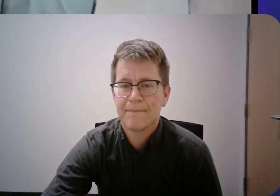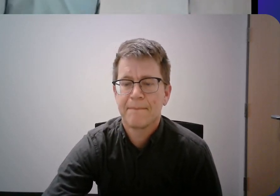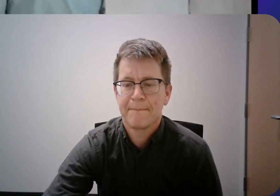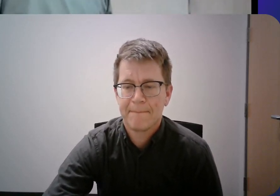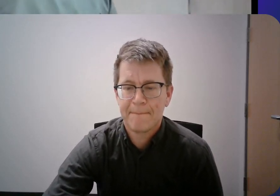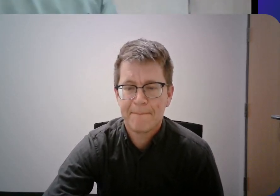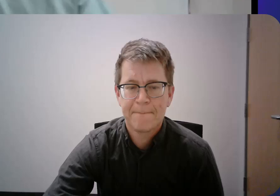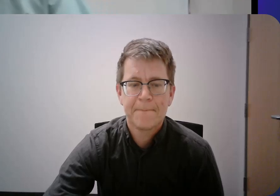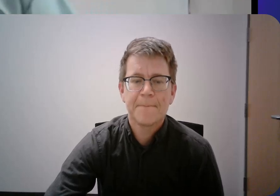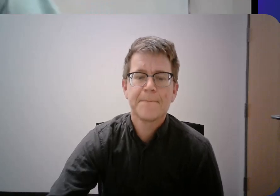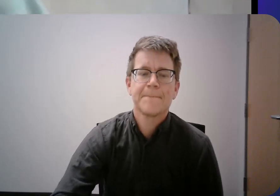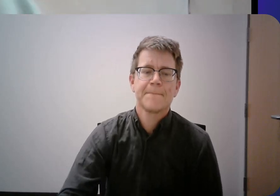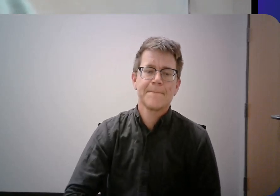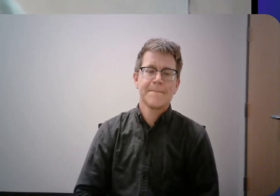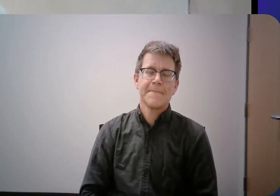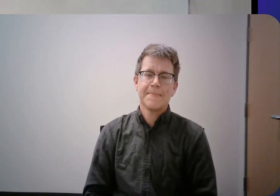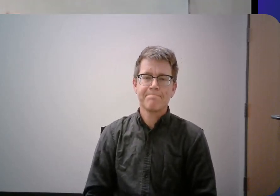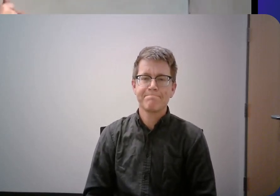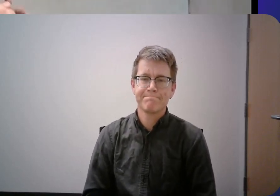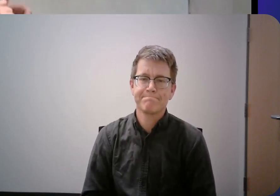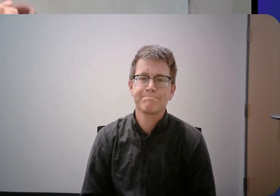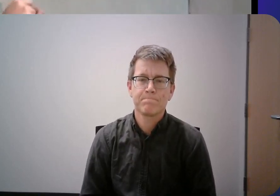Oxygen use.